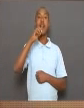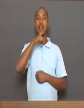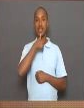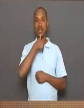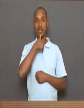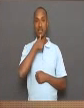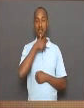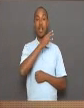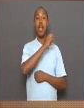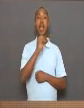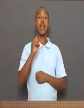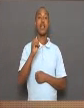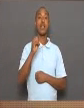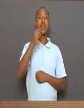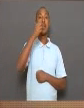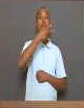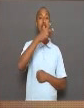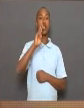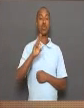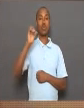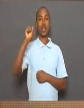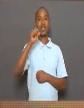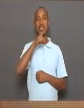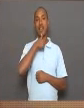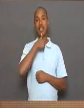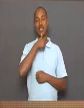acid, and hydrosulfuric acid.